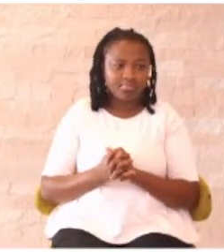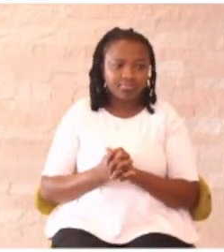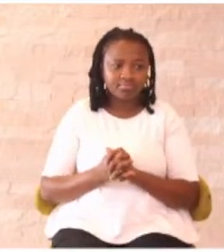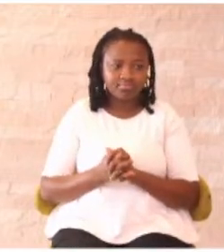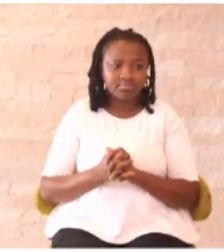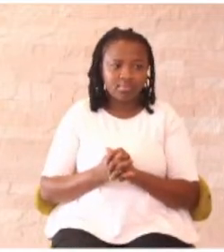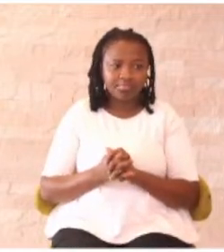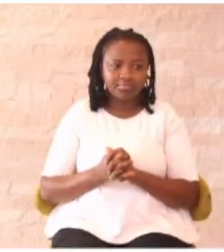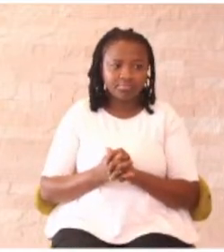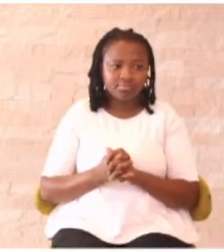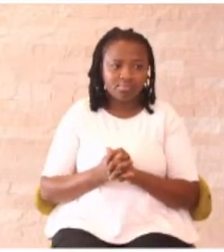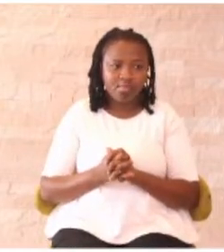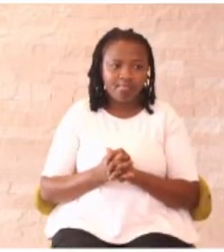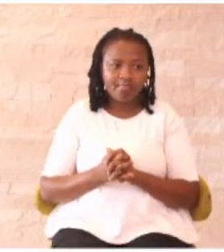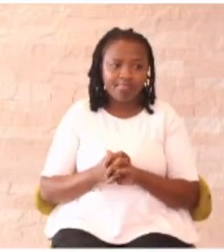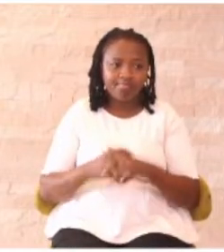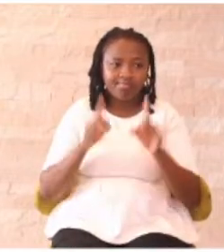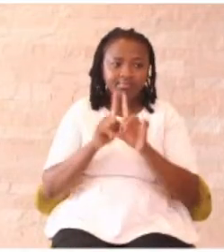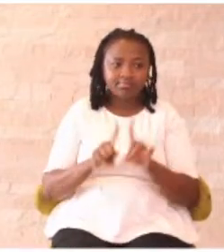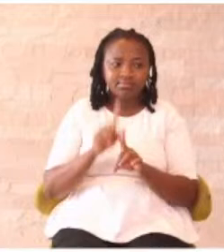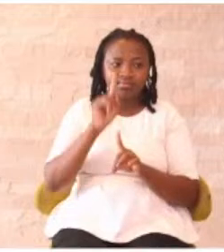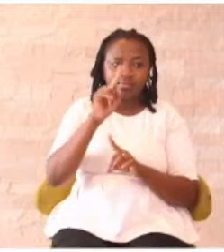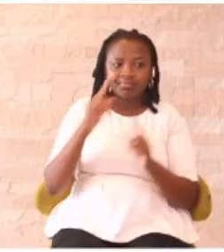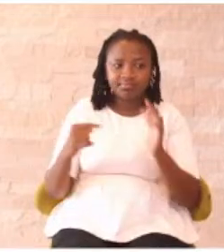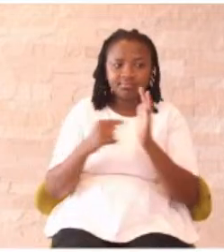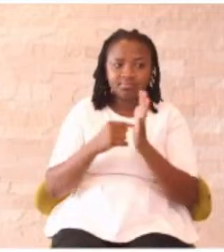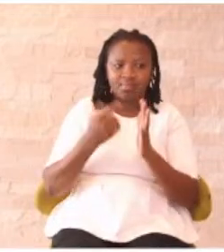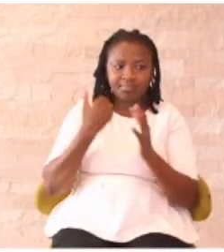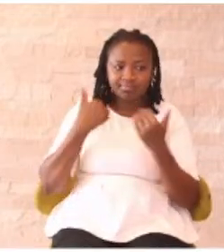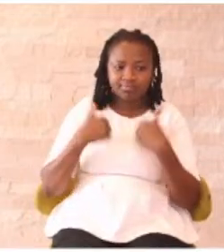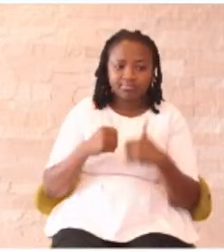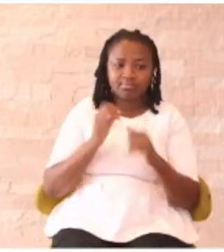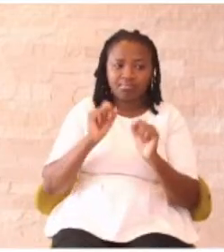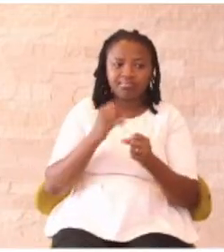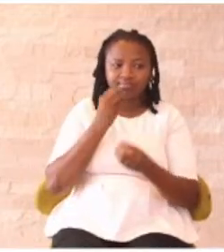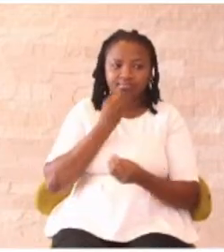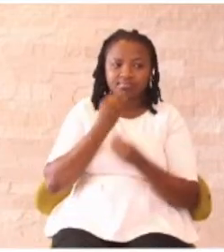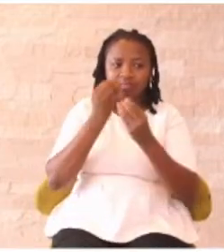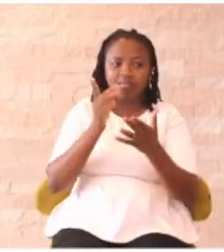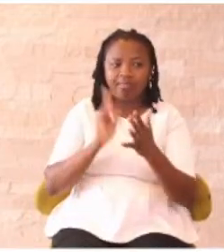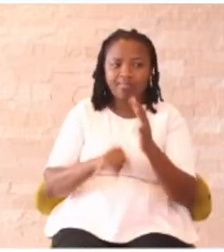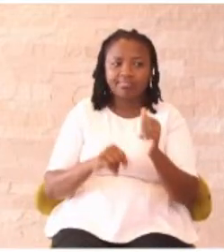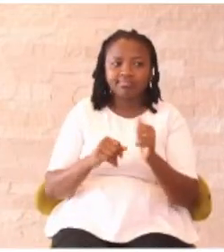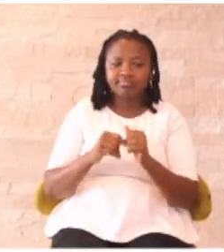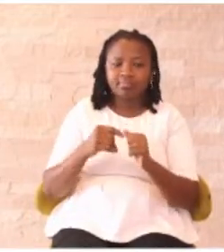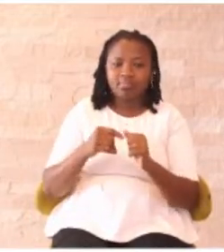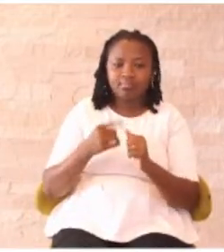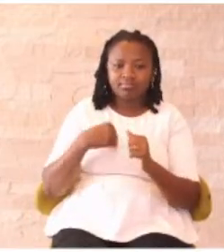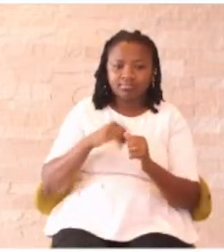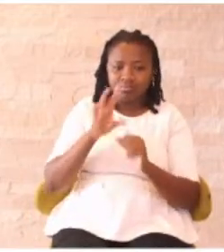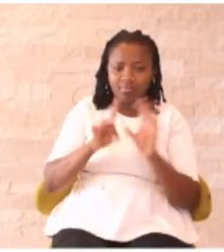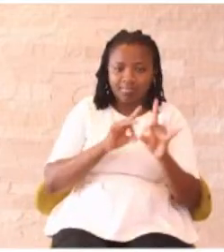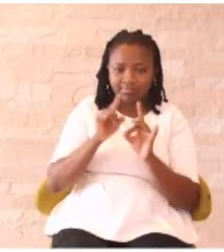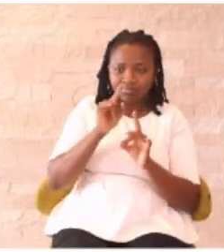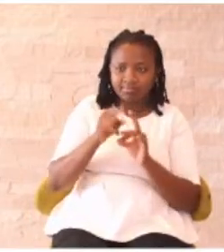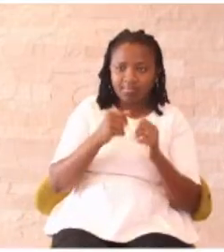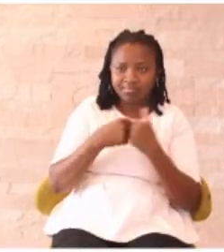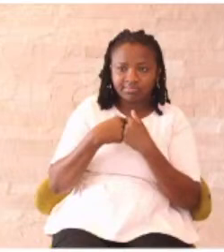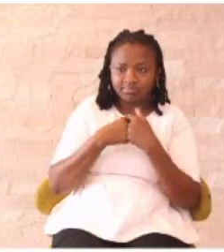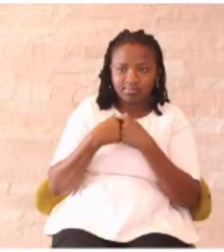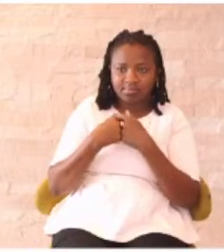one of the things that at this point I can say we are getting to be a challenge, even before we come to the